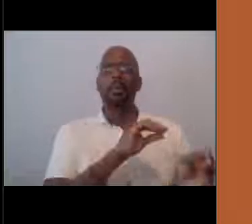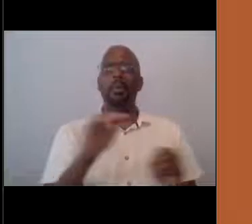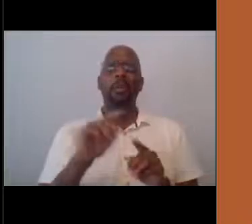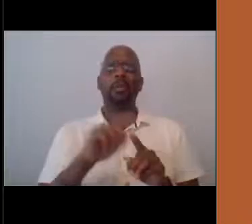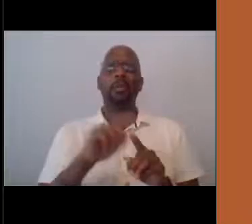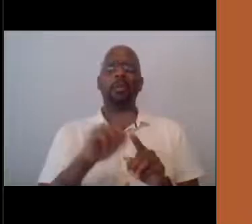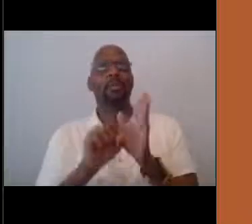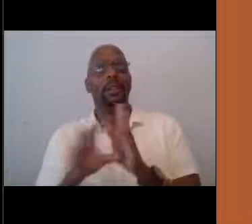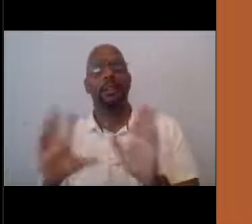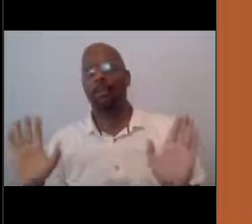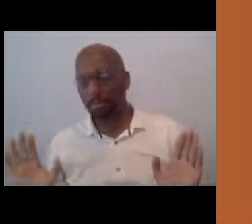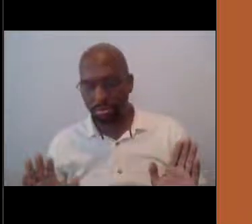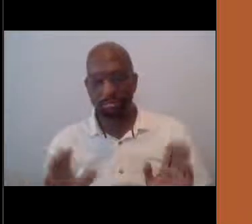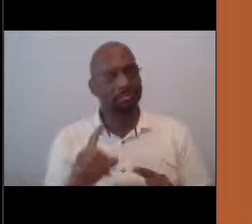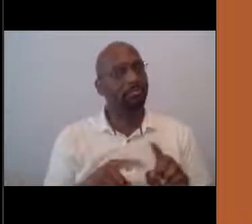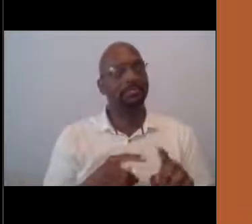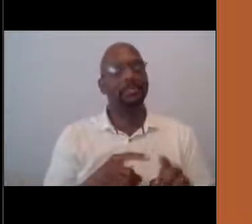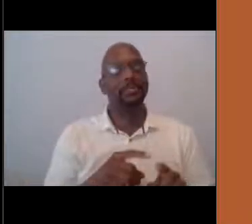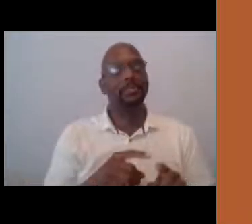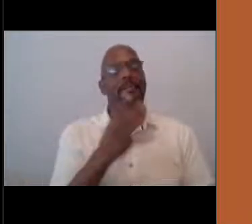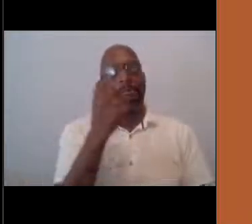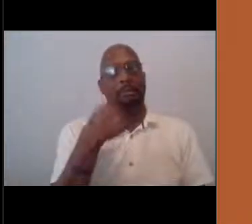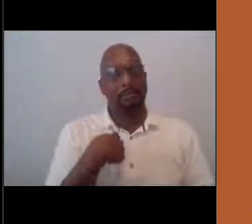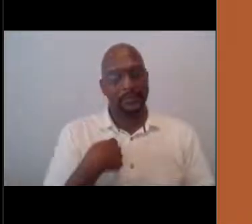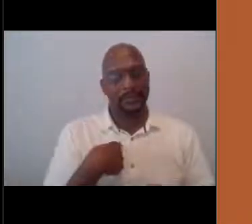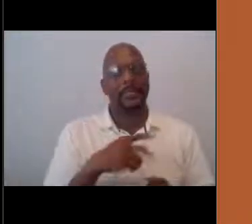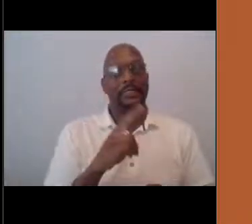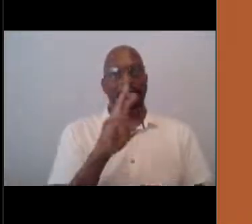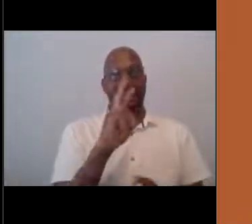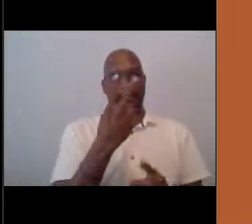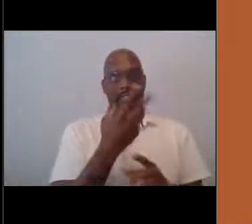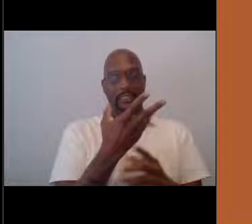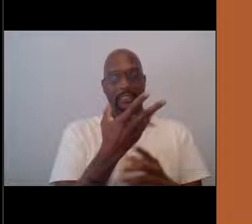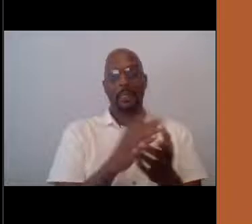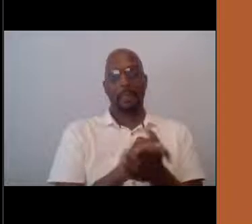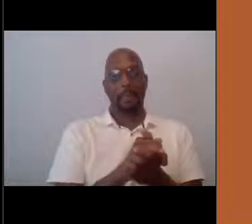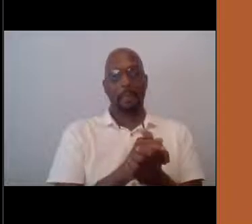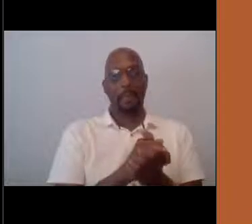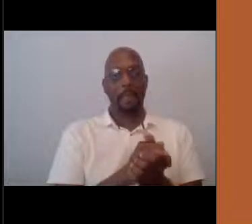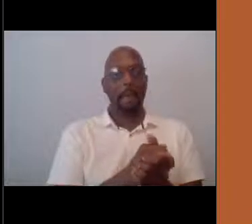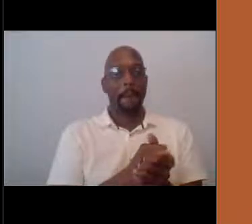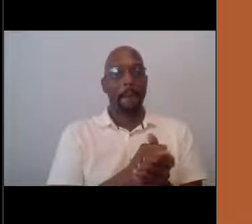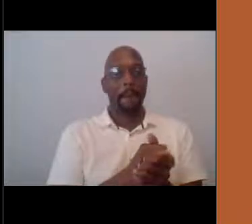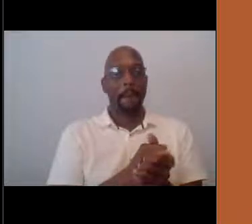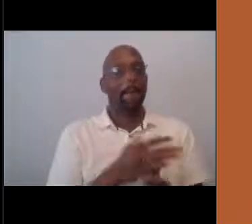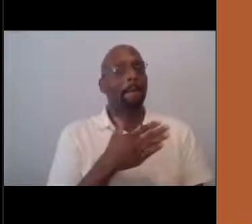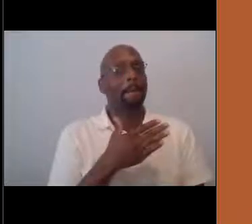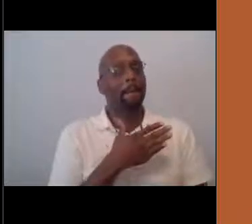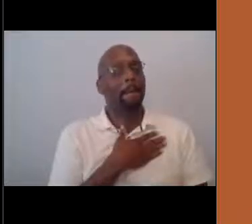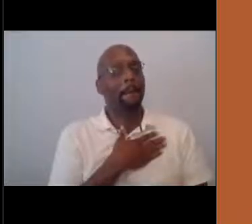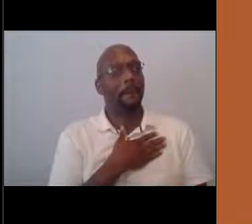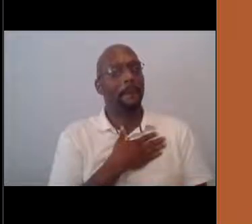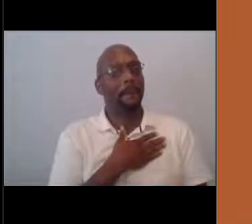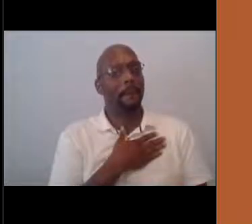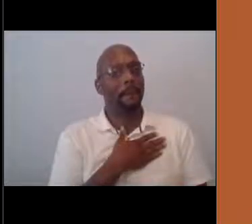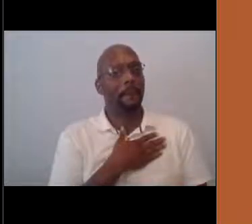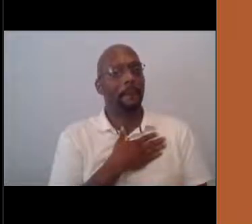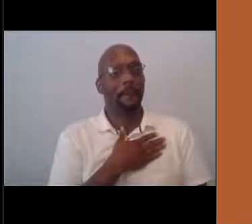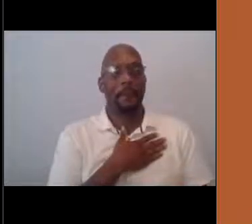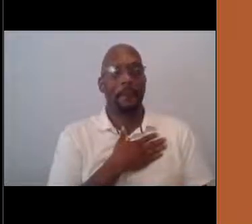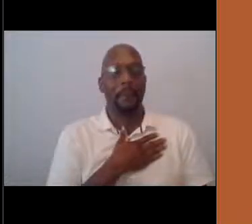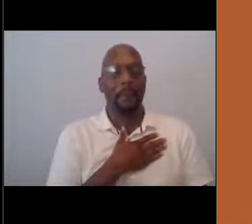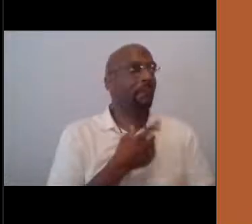really makes me mad. Second of all, my initial reaction is probably, well, go. What do